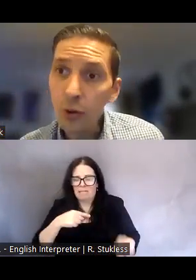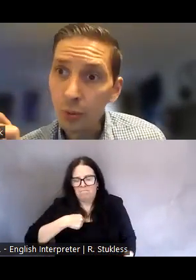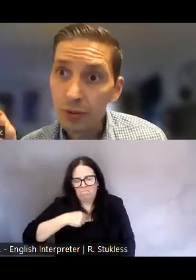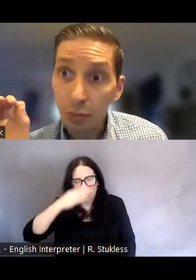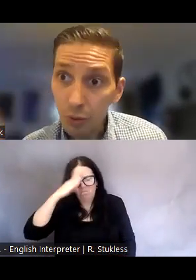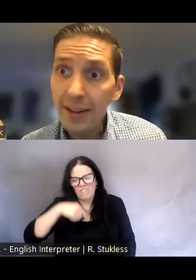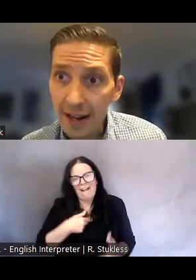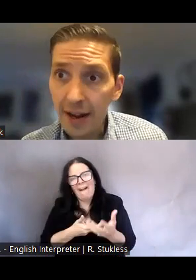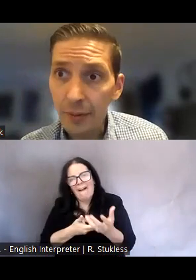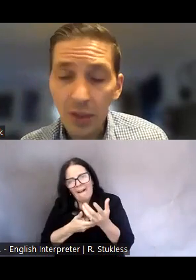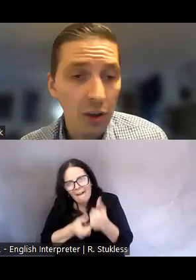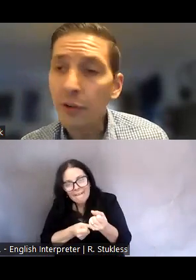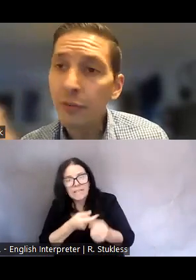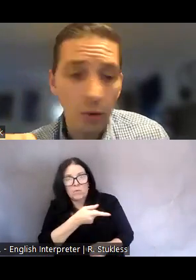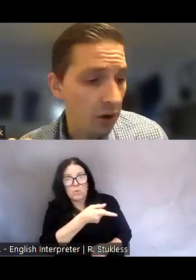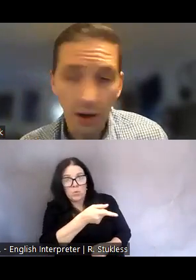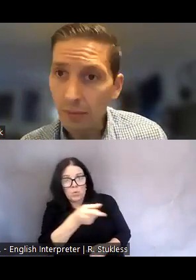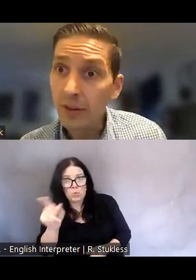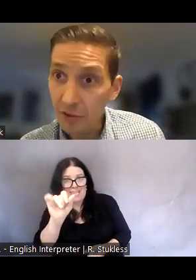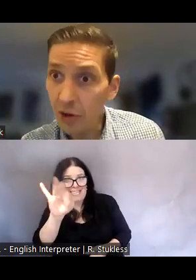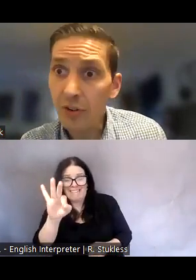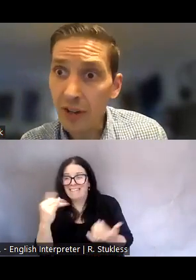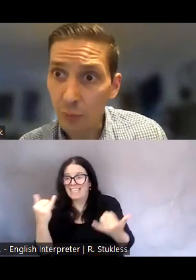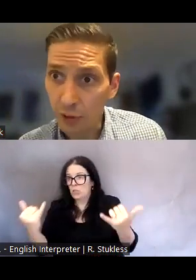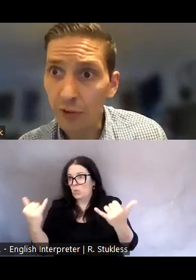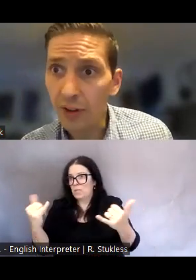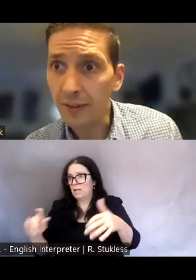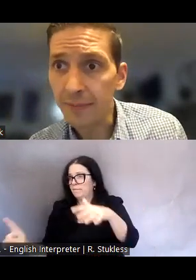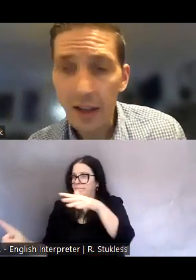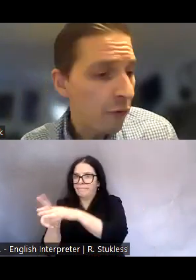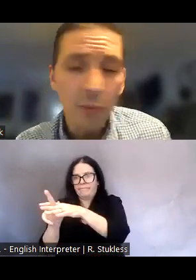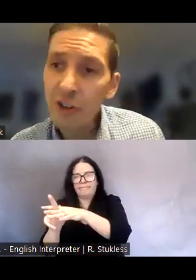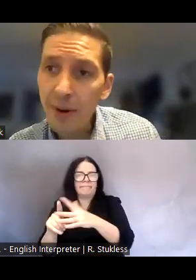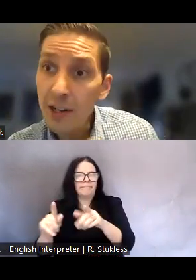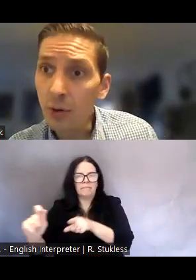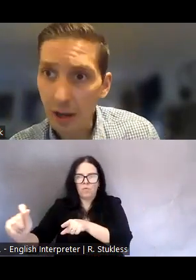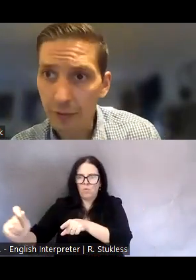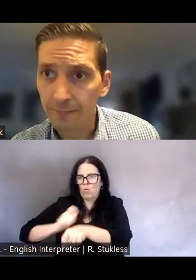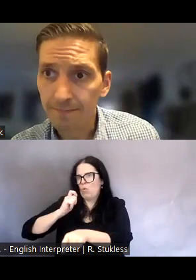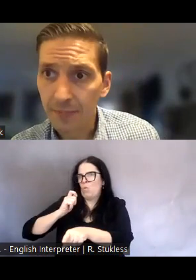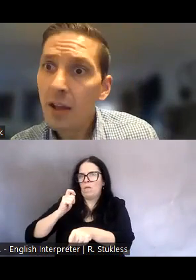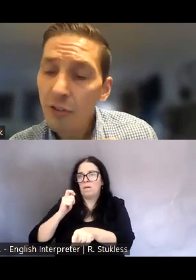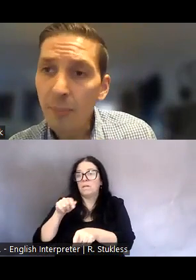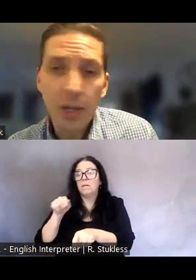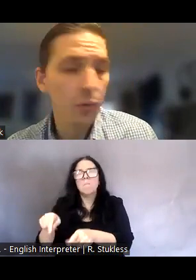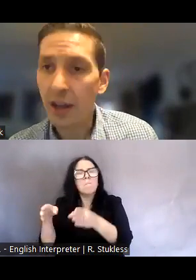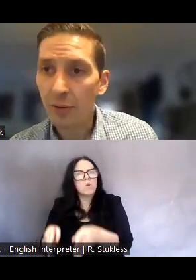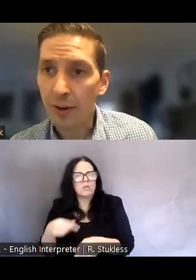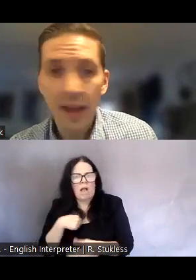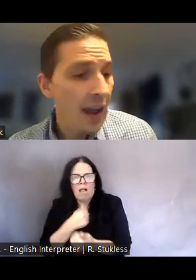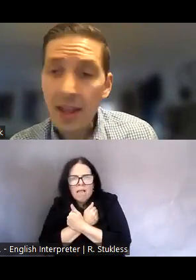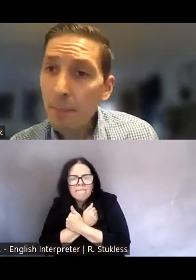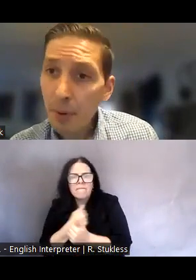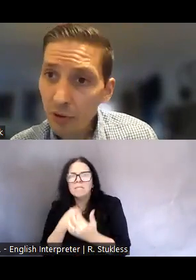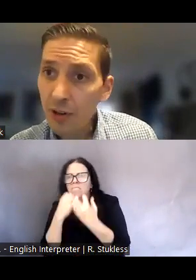if you right now got a phone call to your desk where you're sitting from somebody you loved, somebody you cared